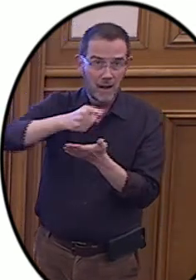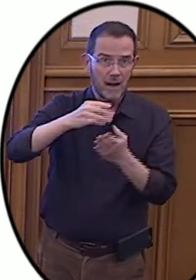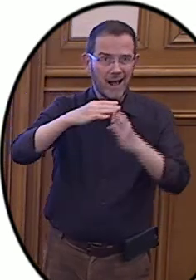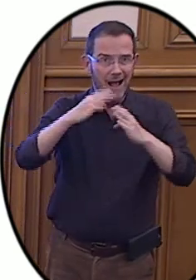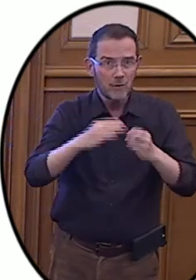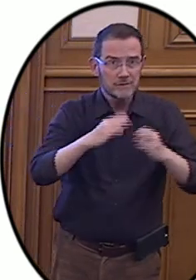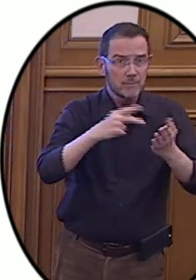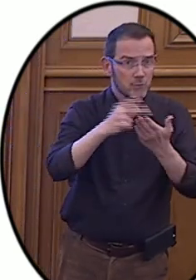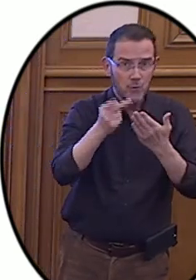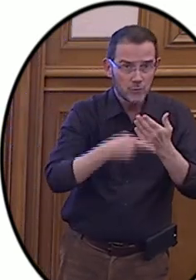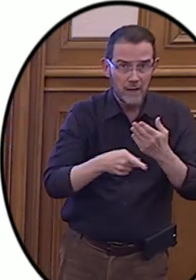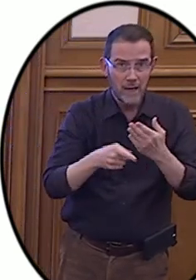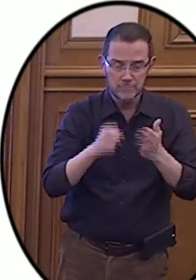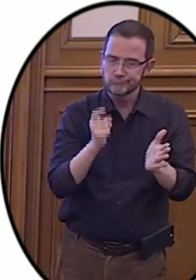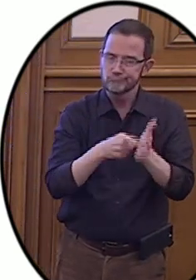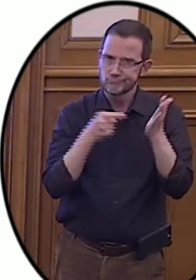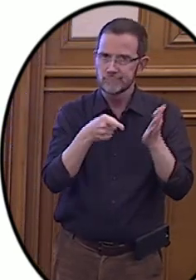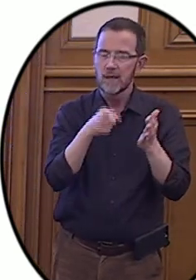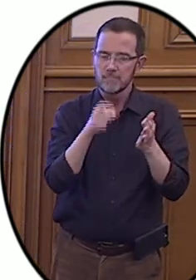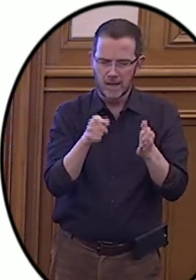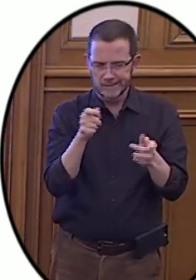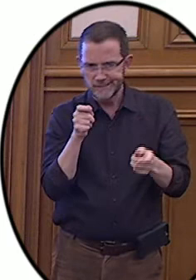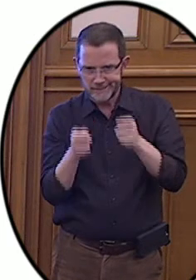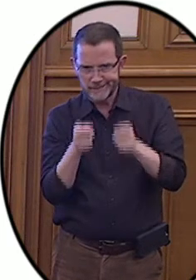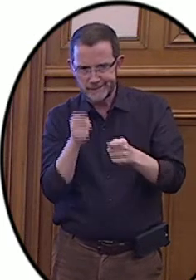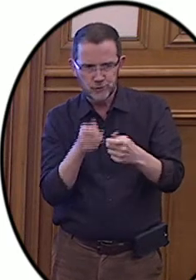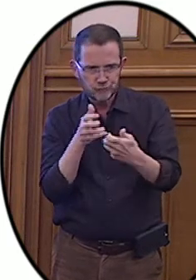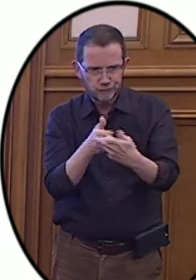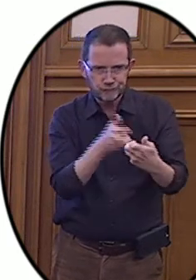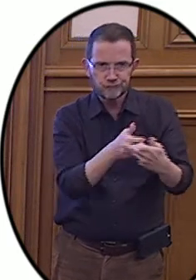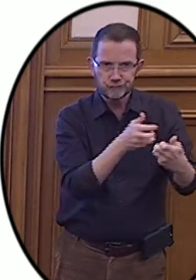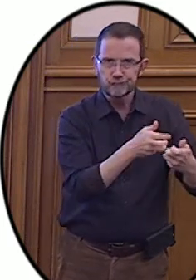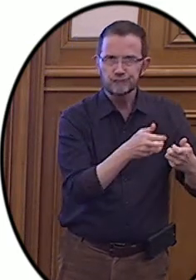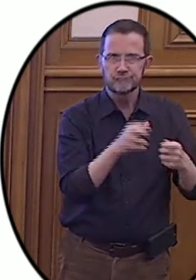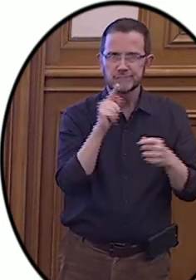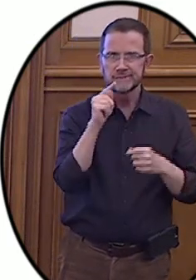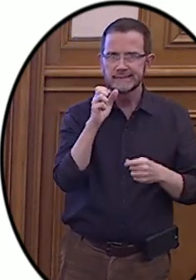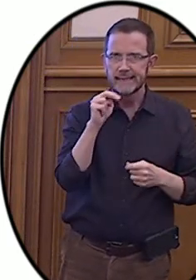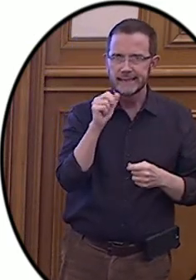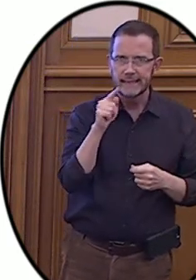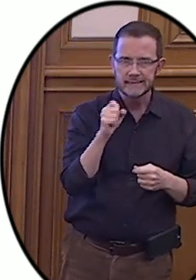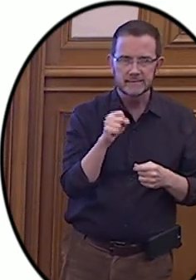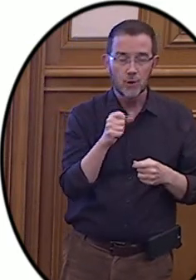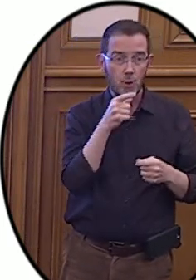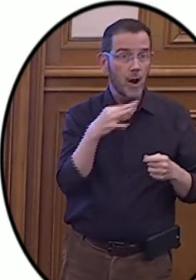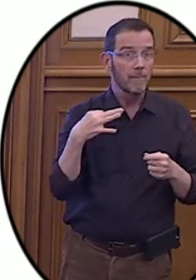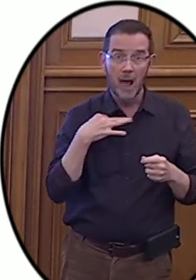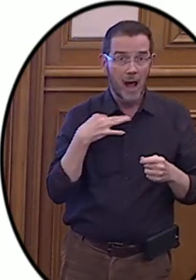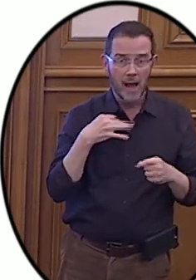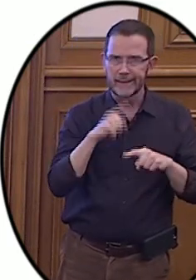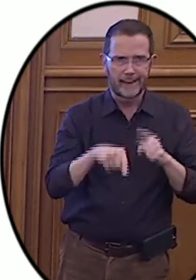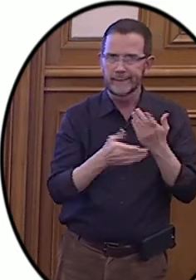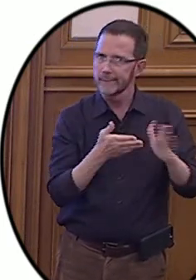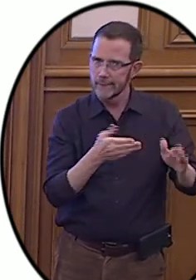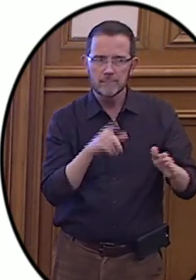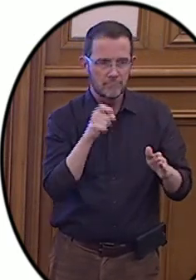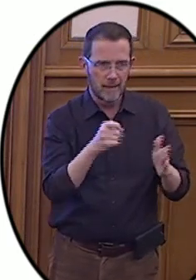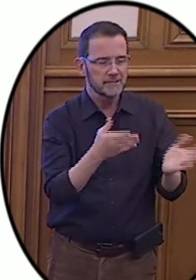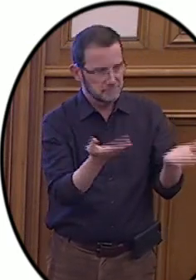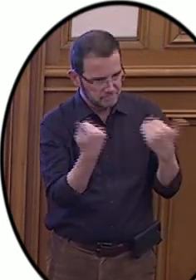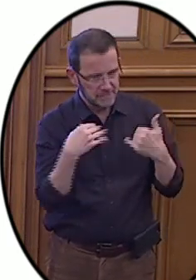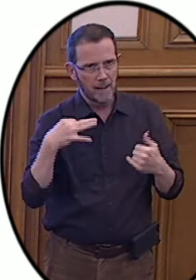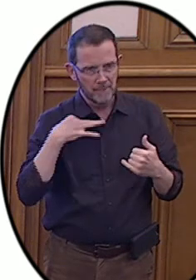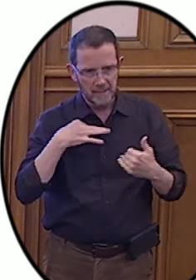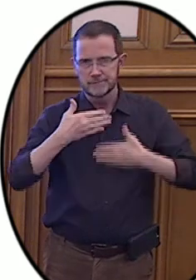reasonable accommodations for tenants and applicants. And it's also worth